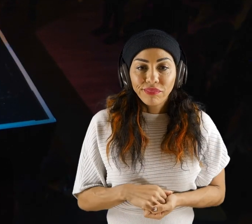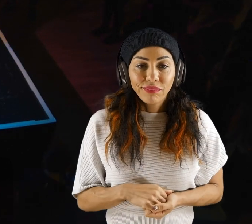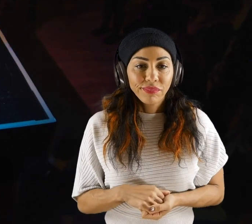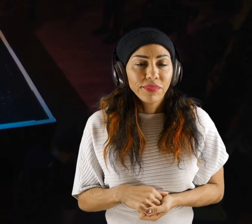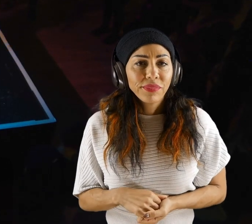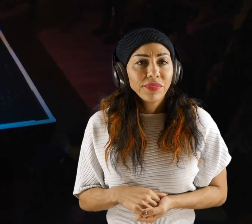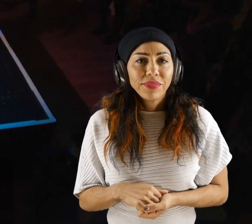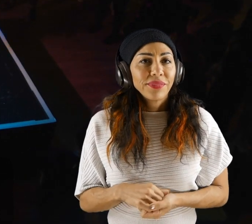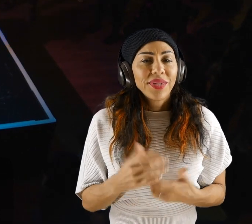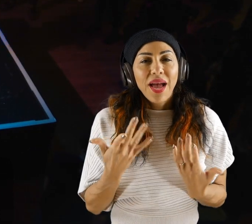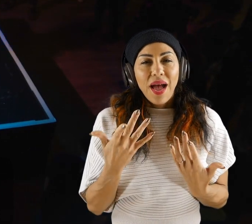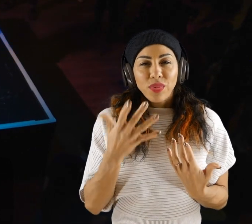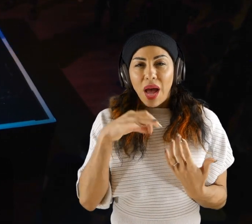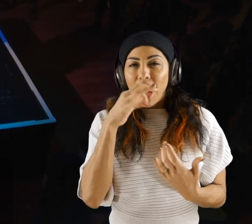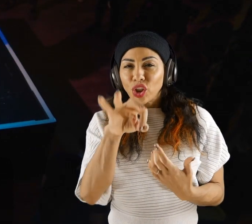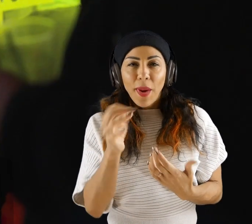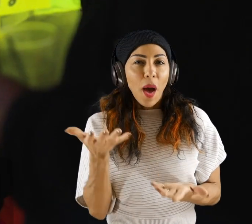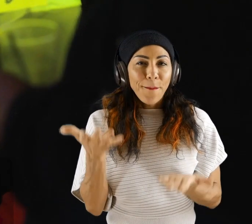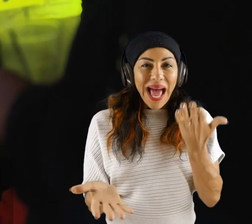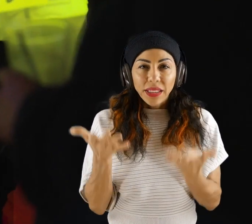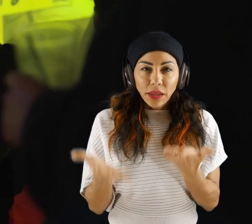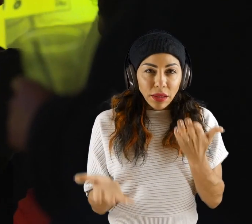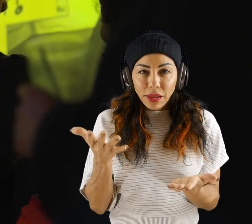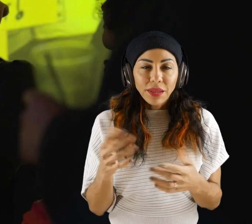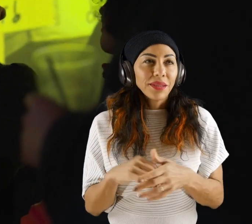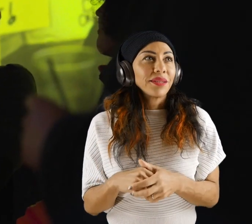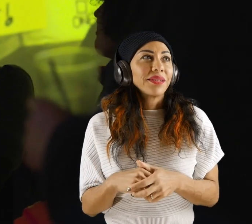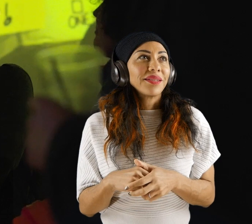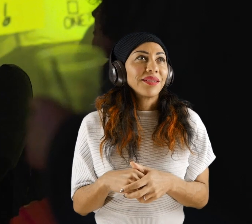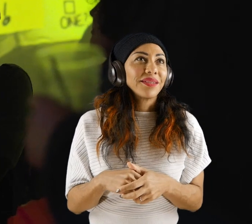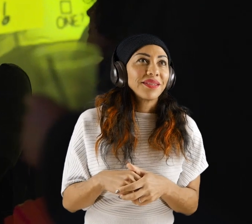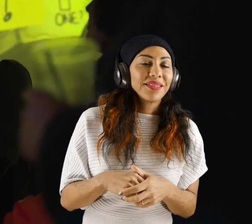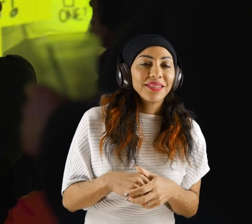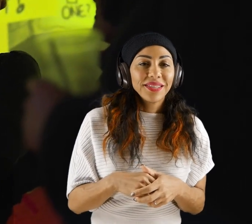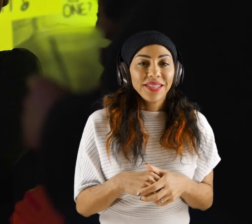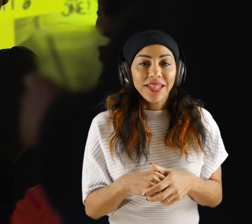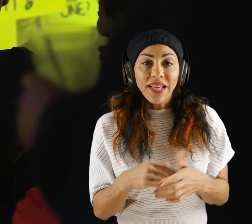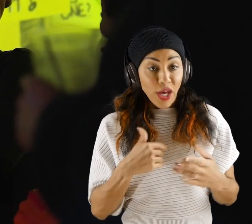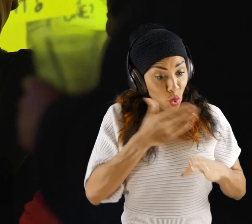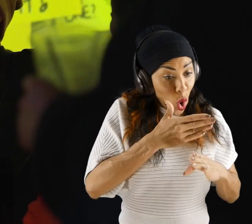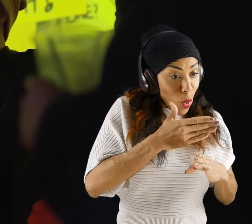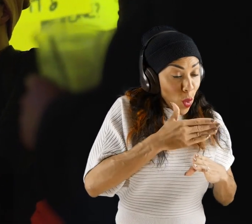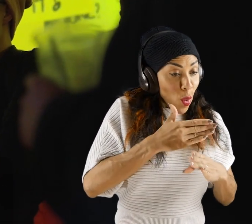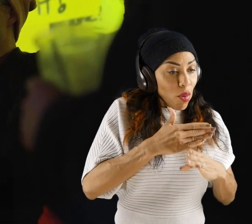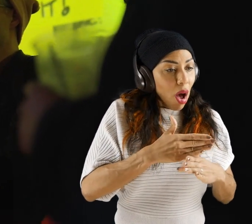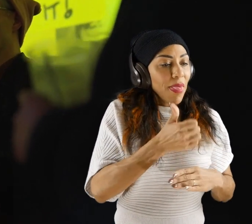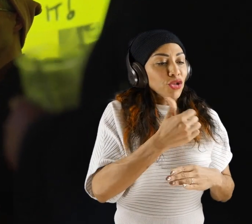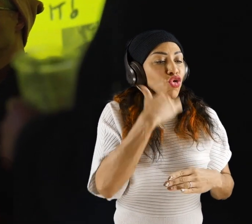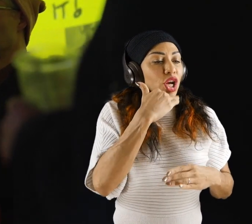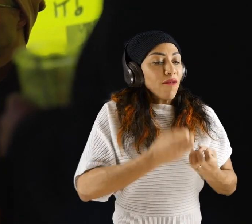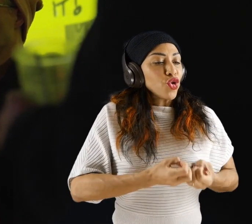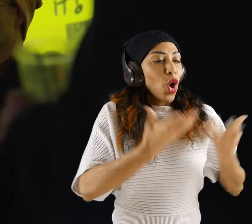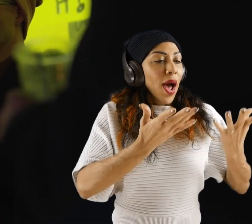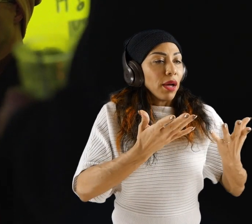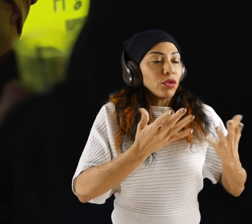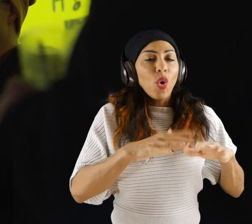between working on something enough that you're happy to put it out versus getting not necessarily burnt out, but I guess